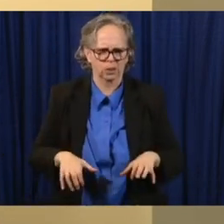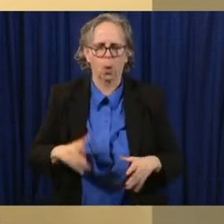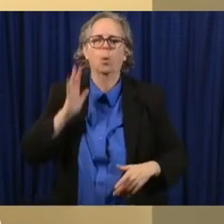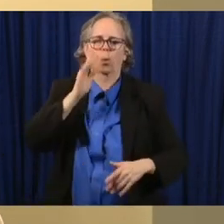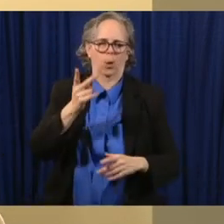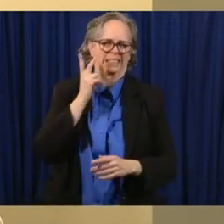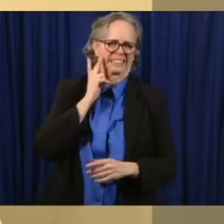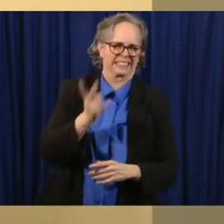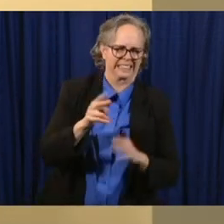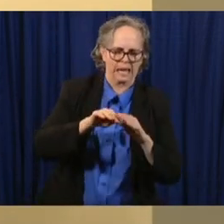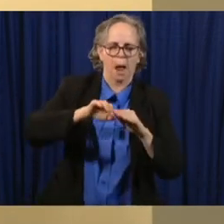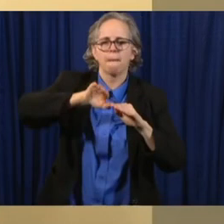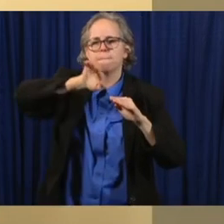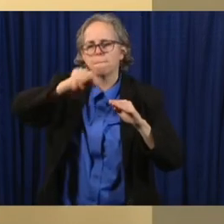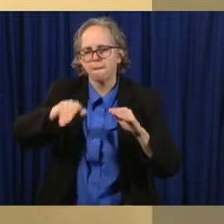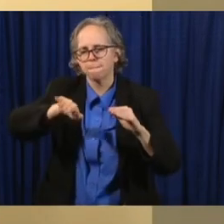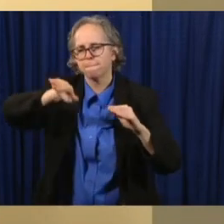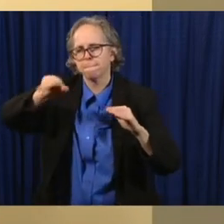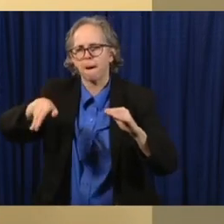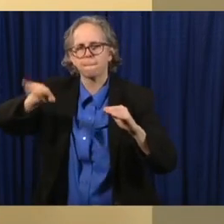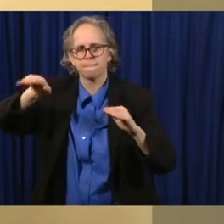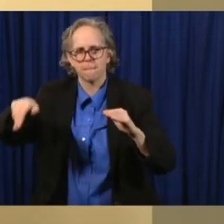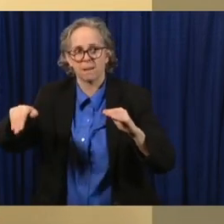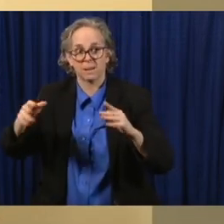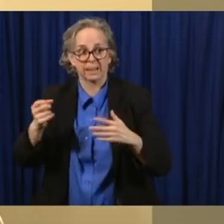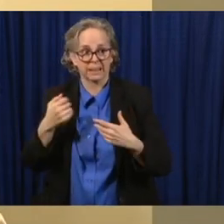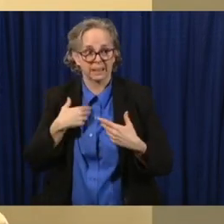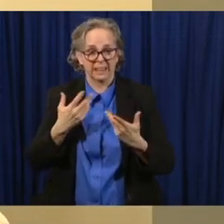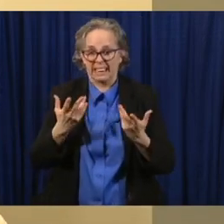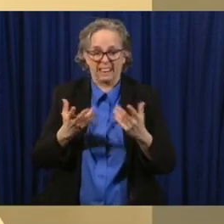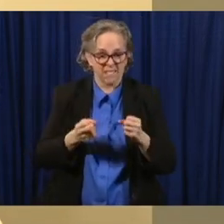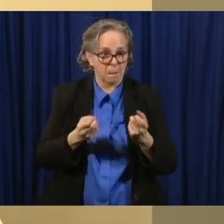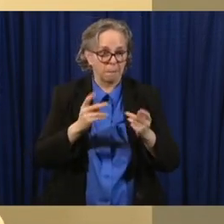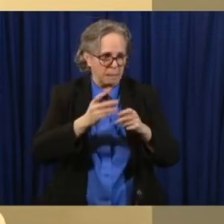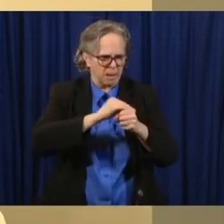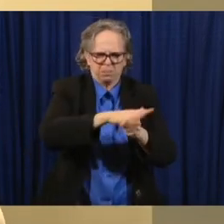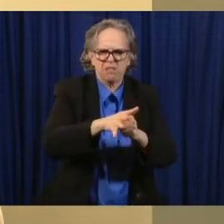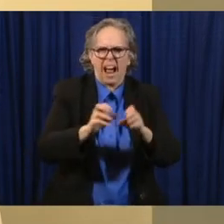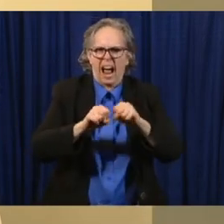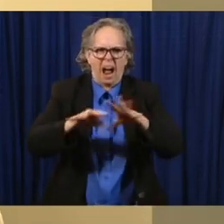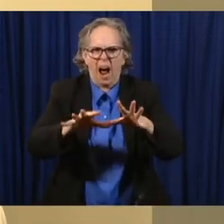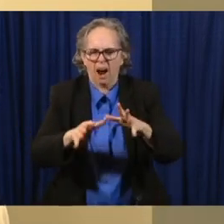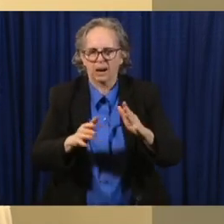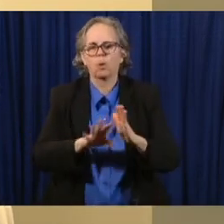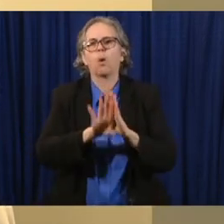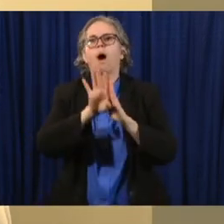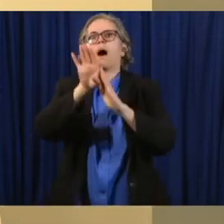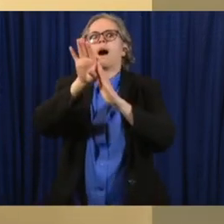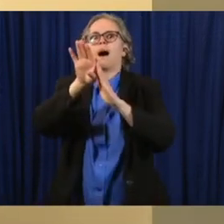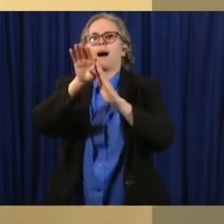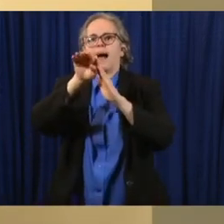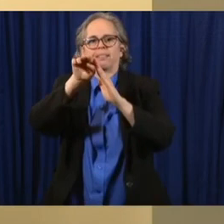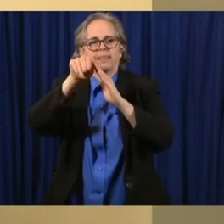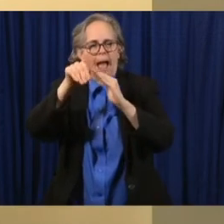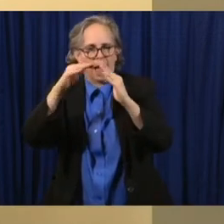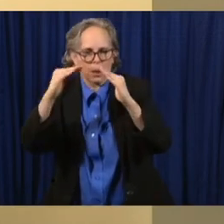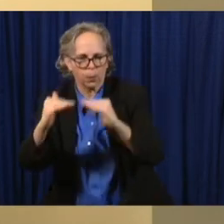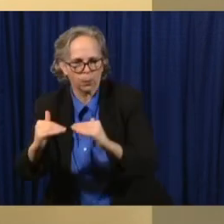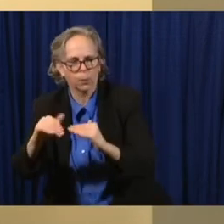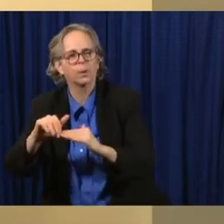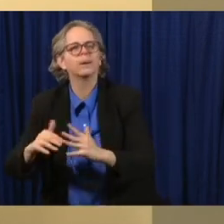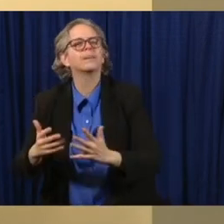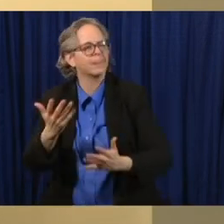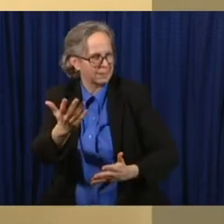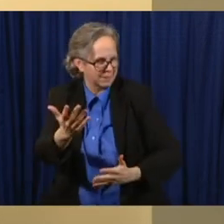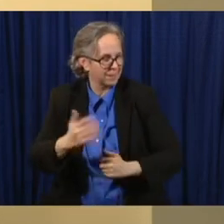given facility, we'll see a little bump like we're seeing this week. And as we alter the amount of people who are moving